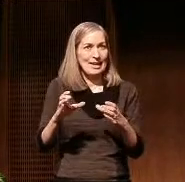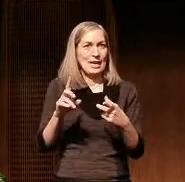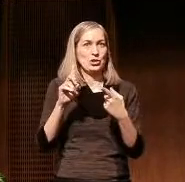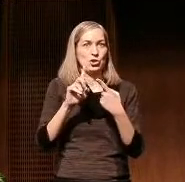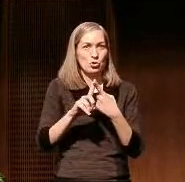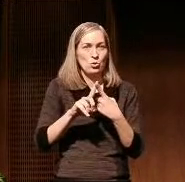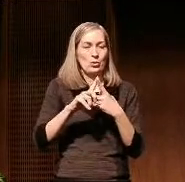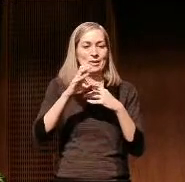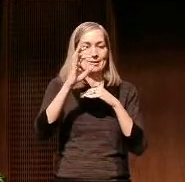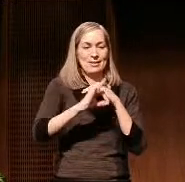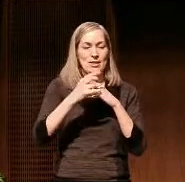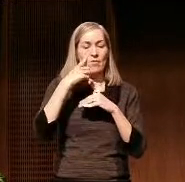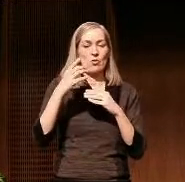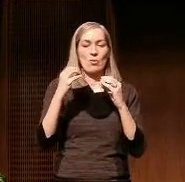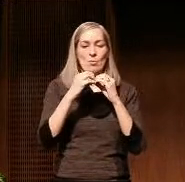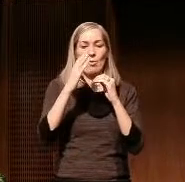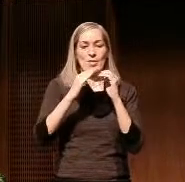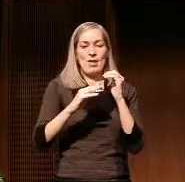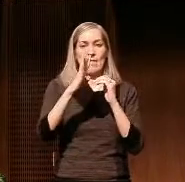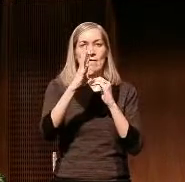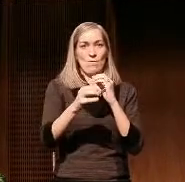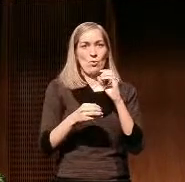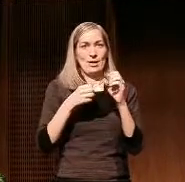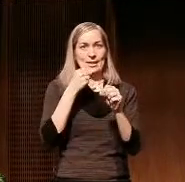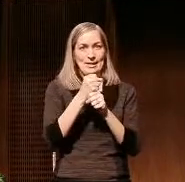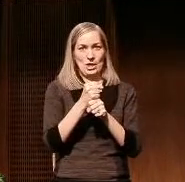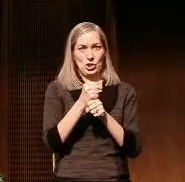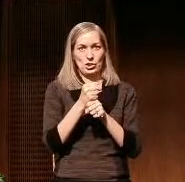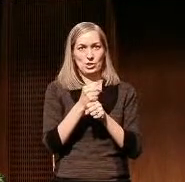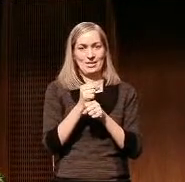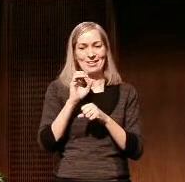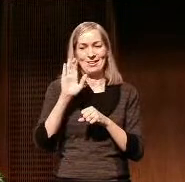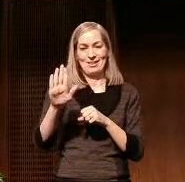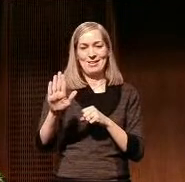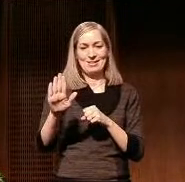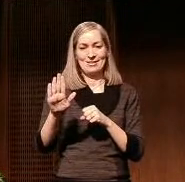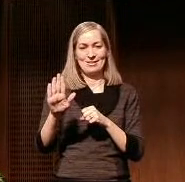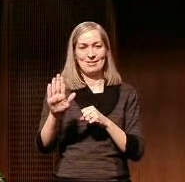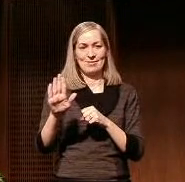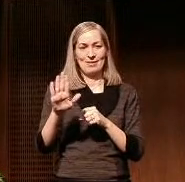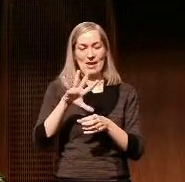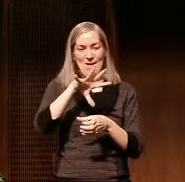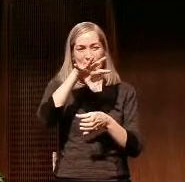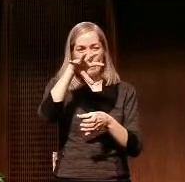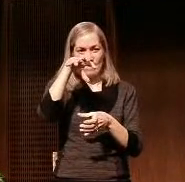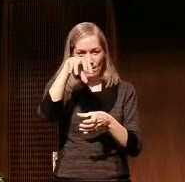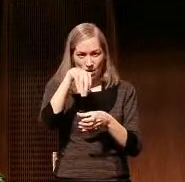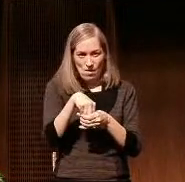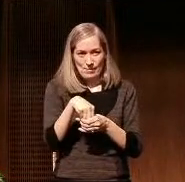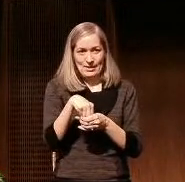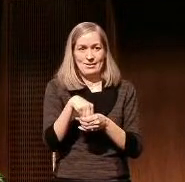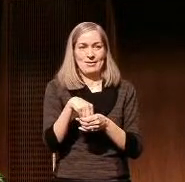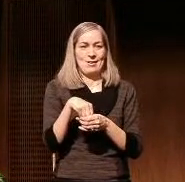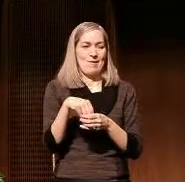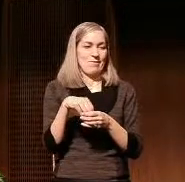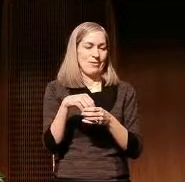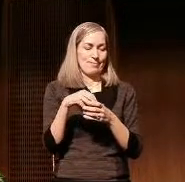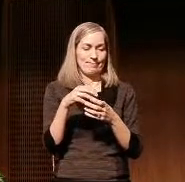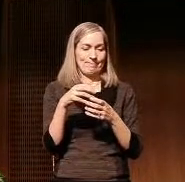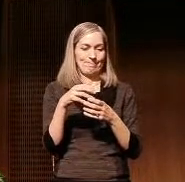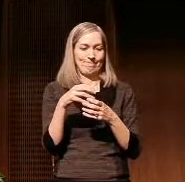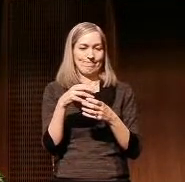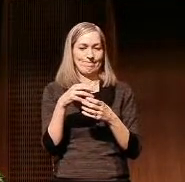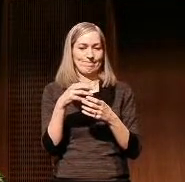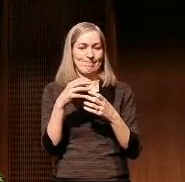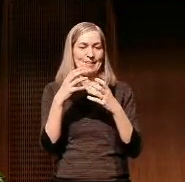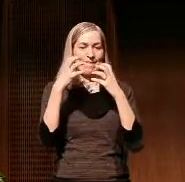to Sunset for more than 40 years, and his embodiment of the values of